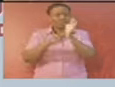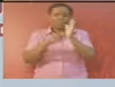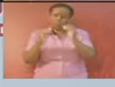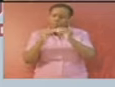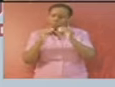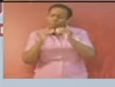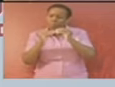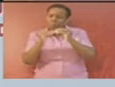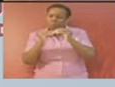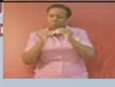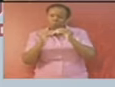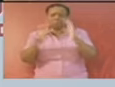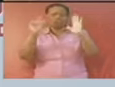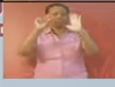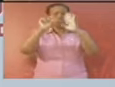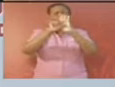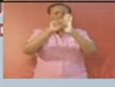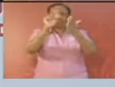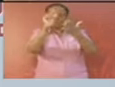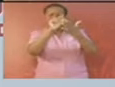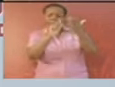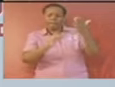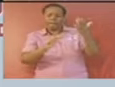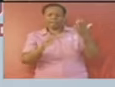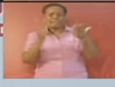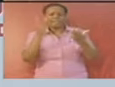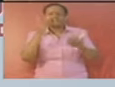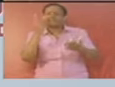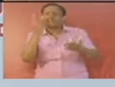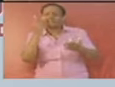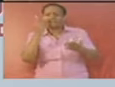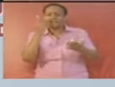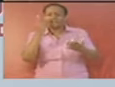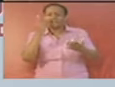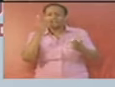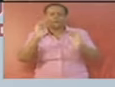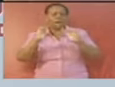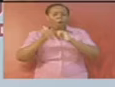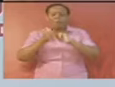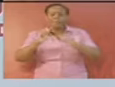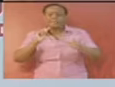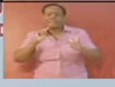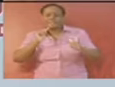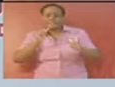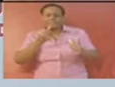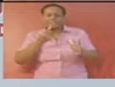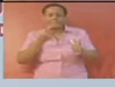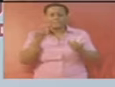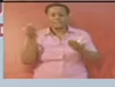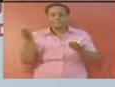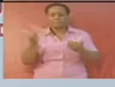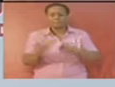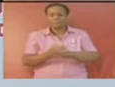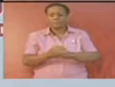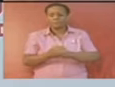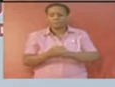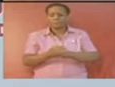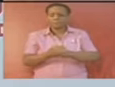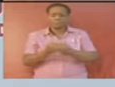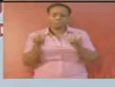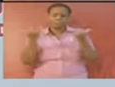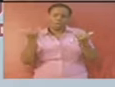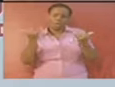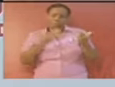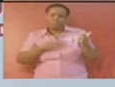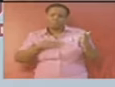graphical information is going to be better suited than simply talking through it. So now, if we can have the slides, please, slide one.